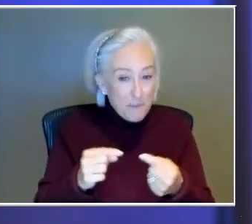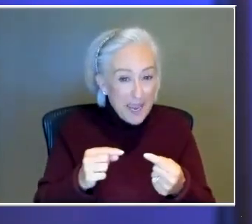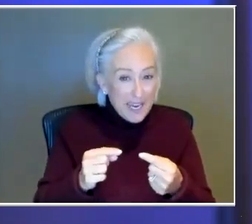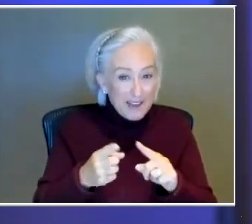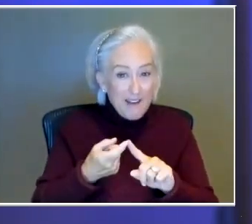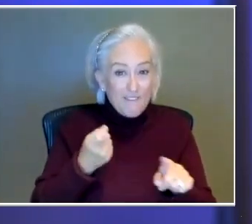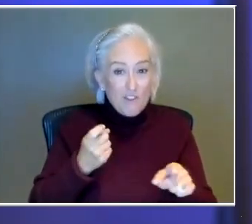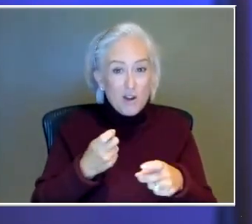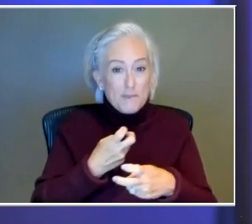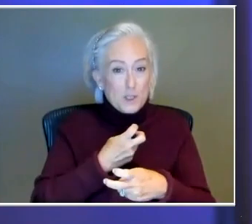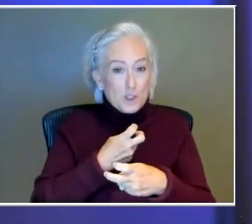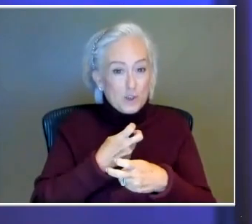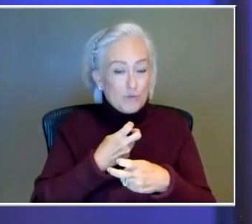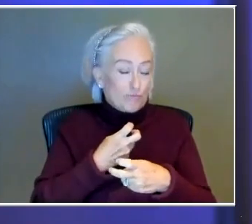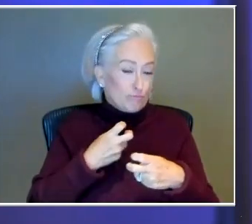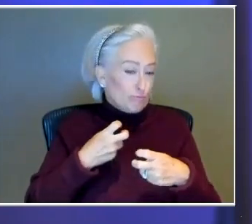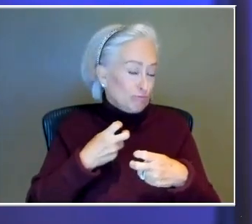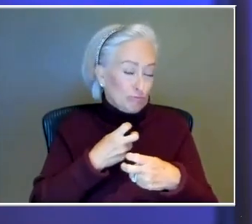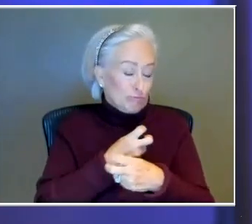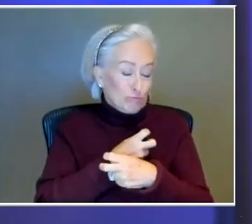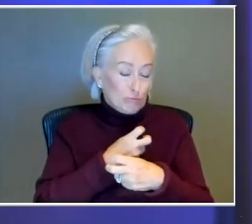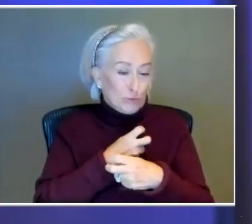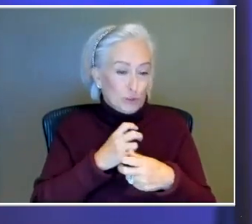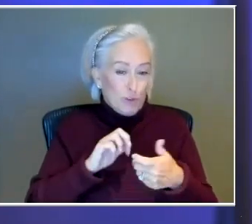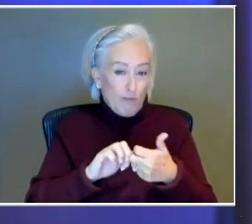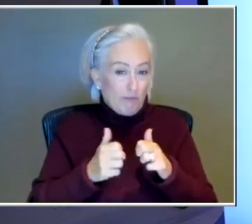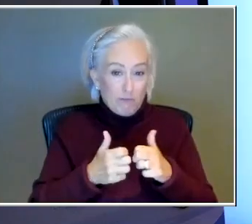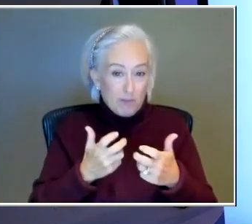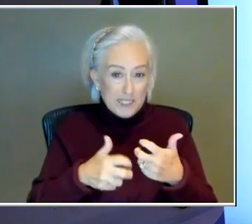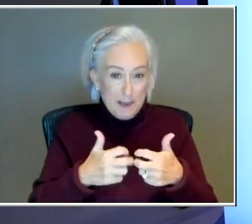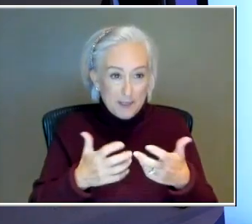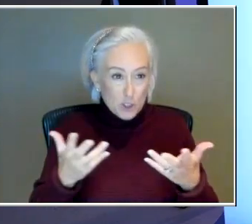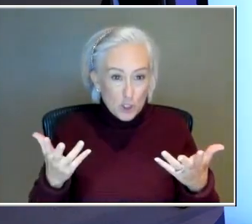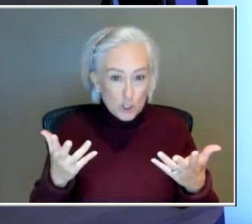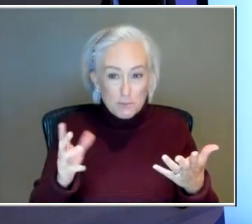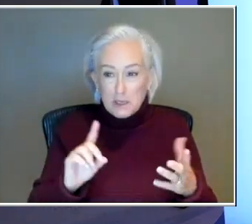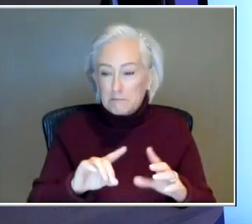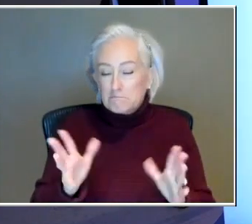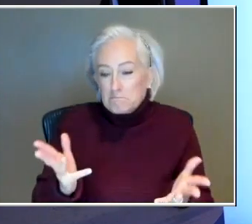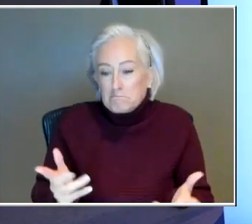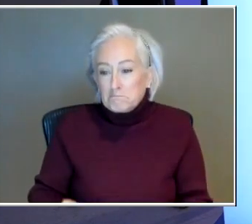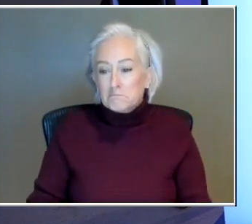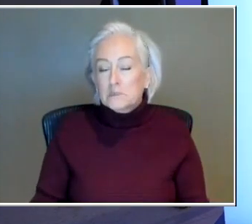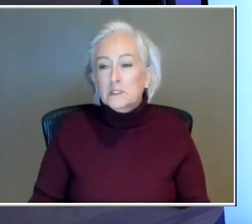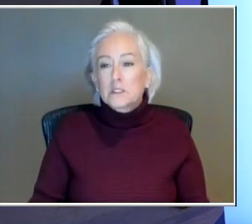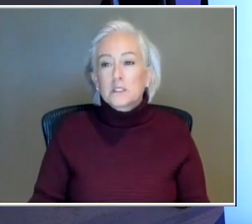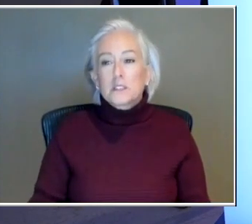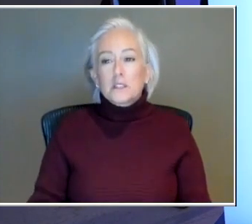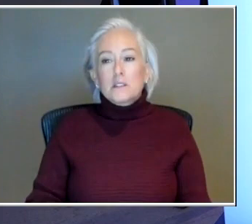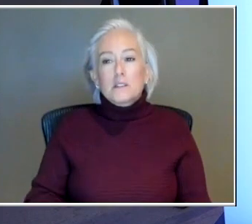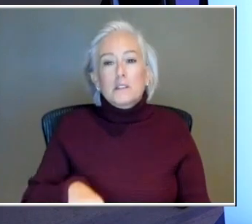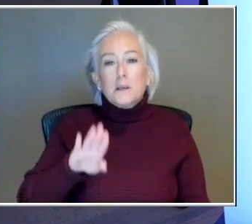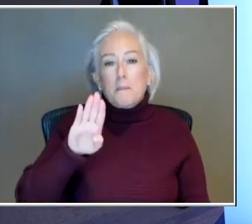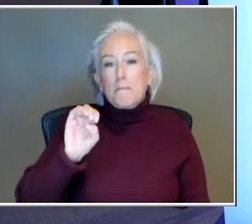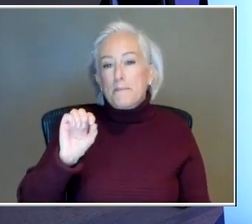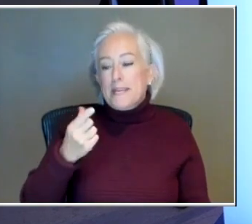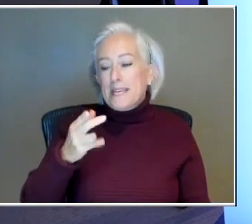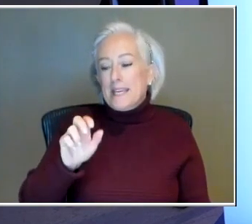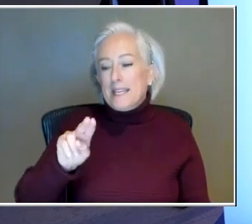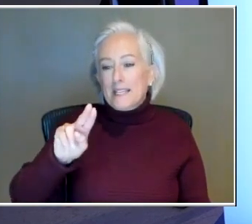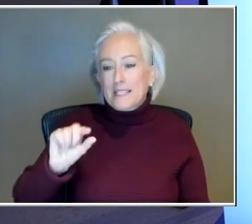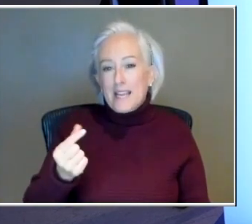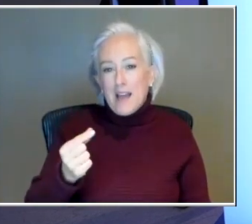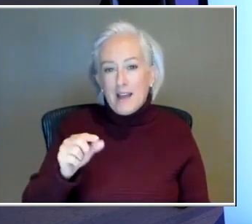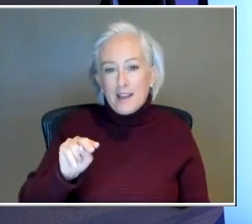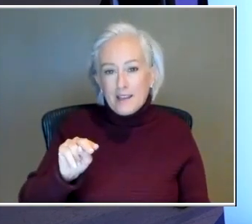otherwise, yeah, you had really no problem with it. Sharon wants to know, what is benign children epilepsy? Can that be